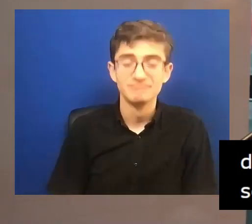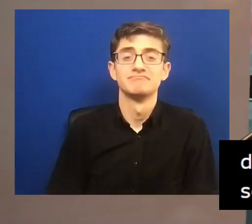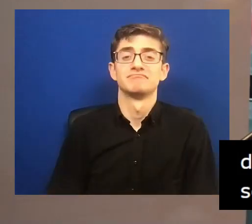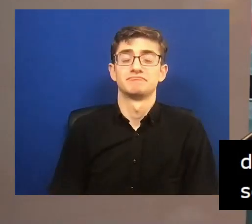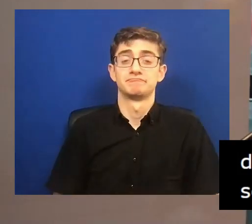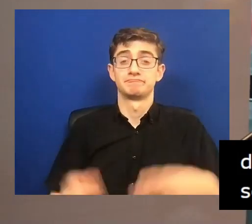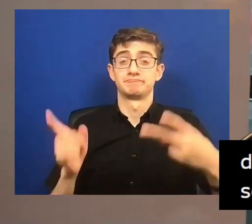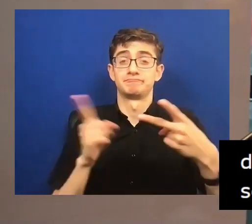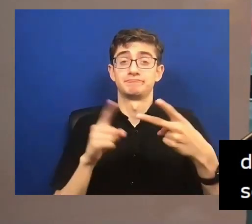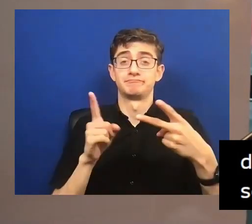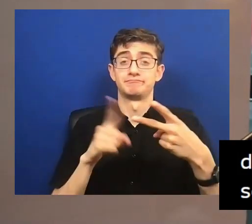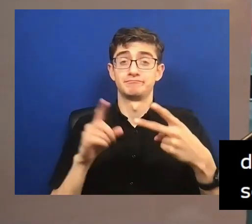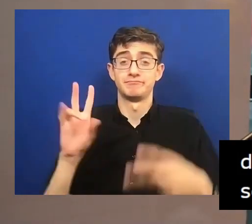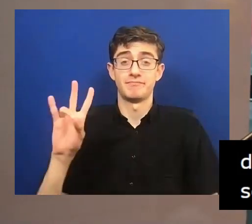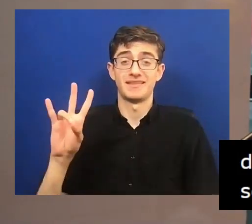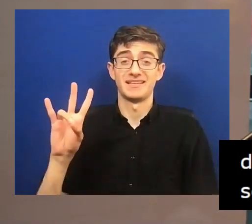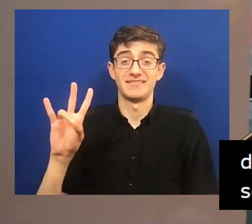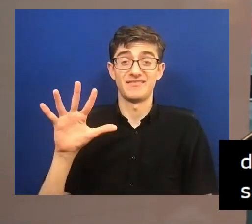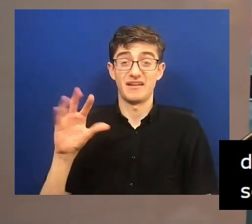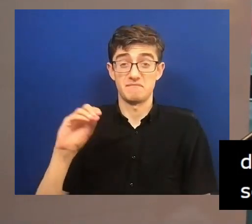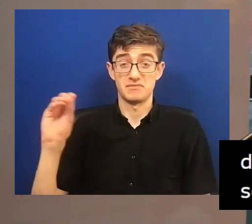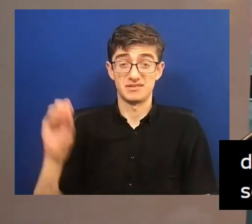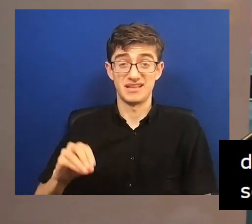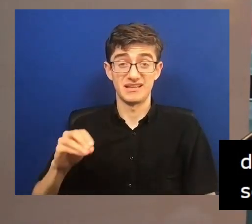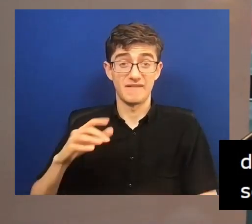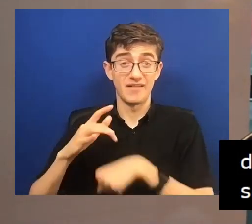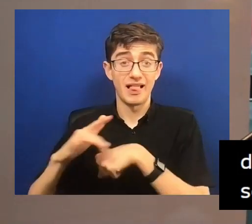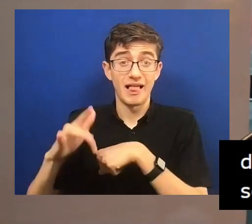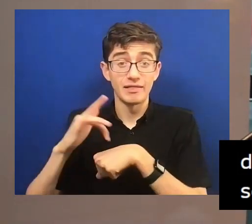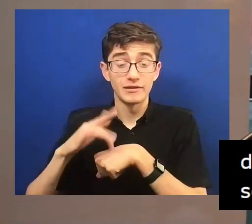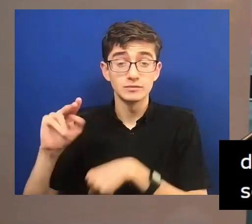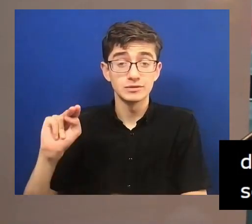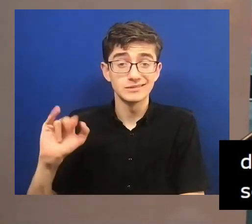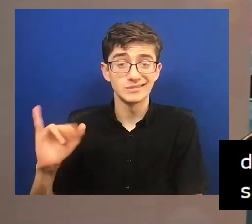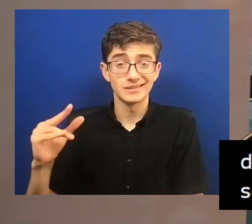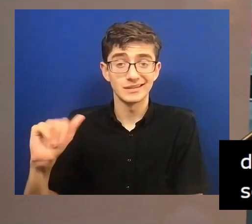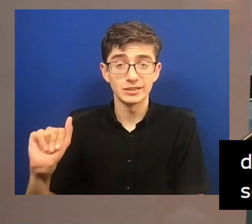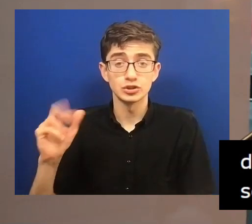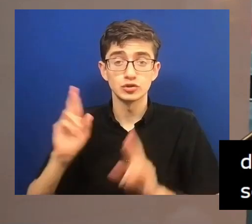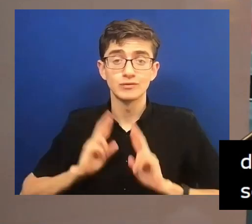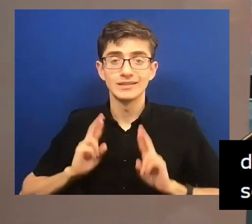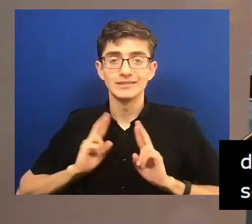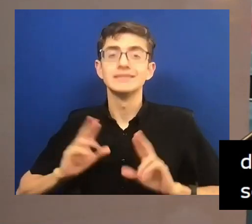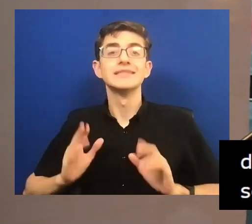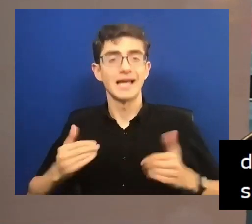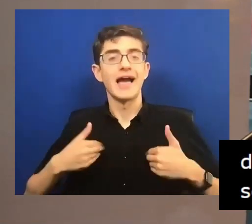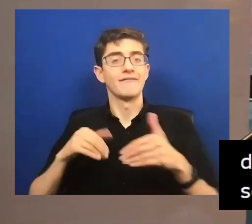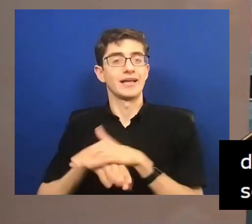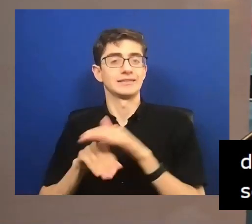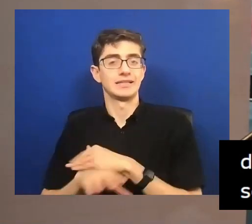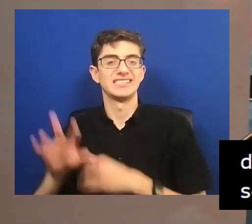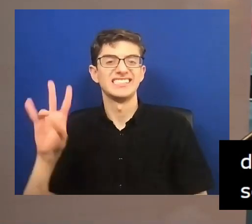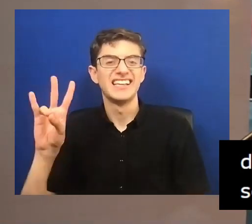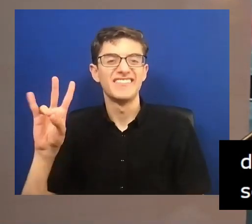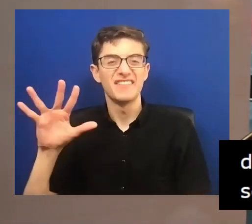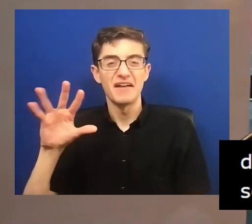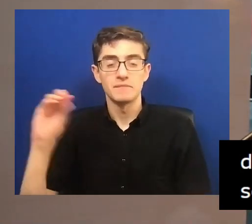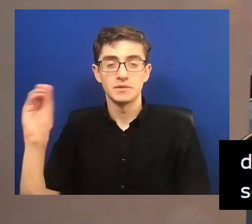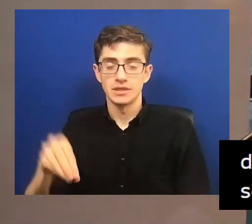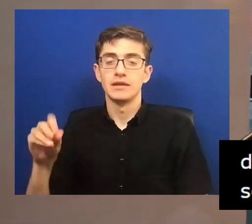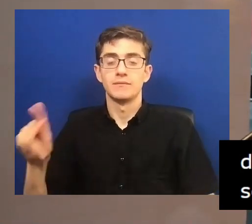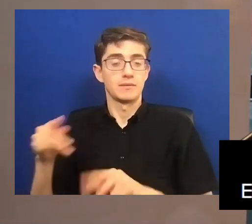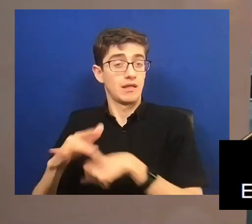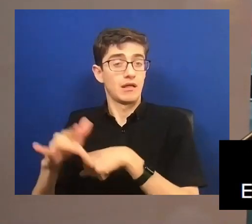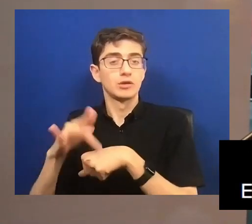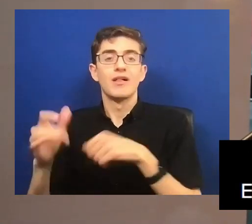75% of eligible New York City Housing Authority residents have access to high-speed internet now, 75%.